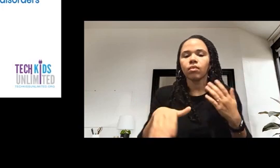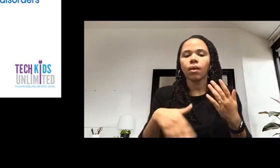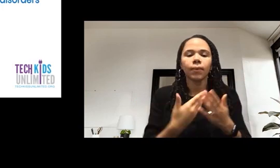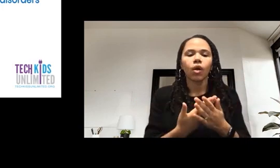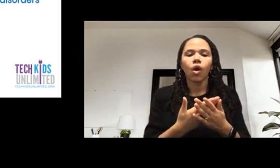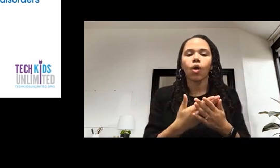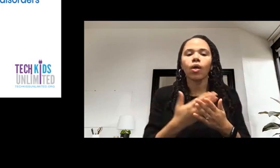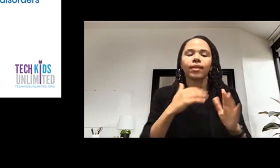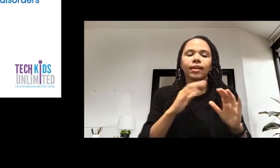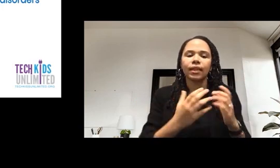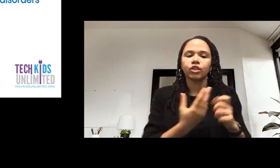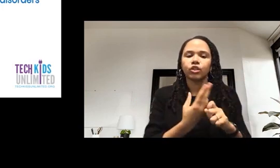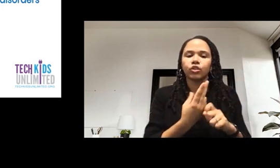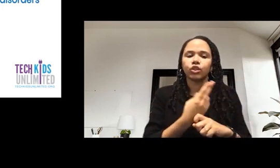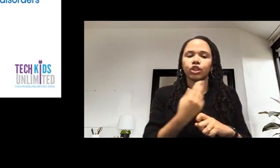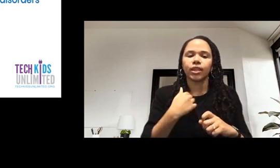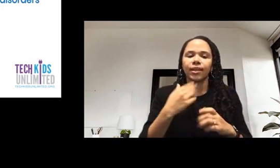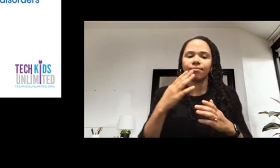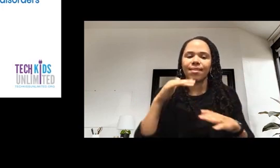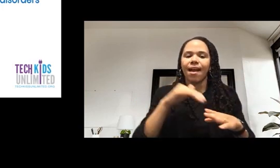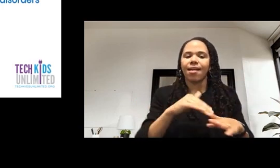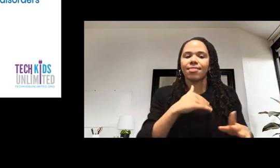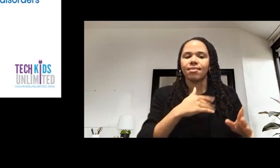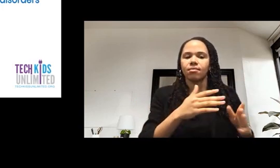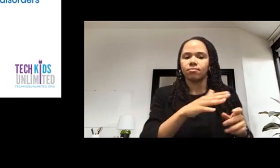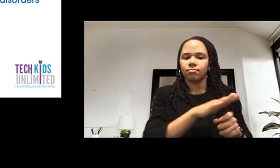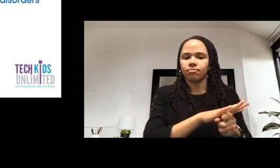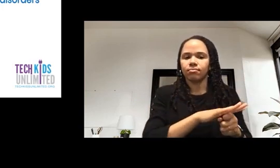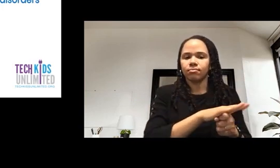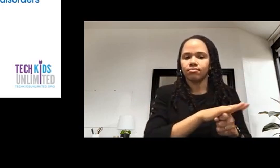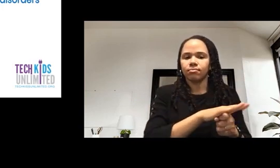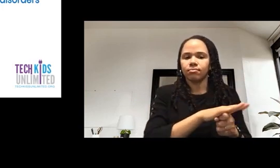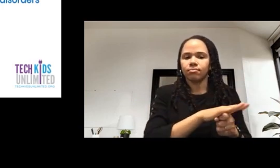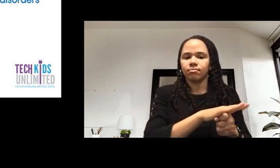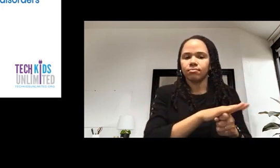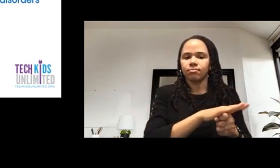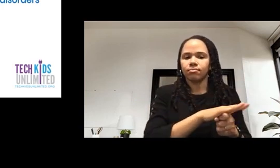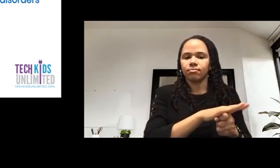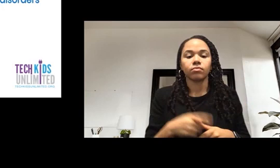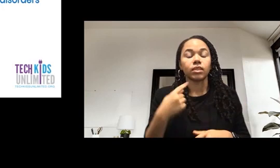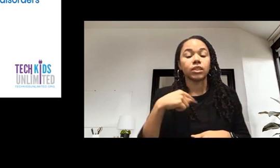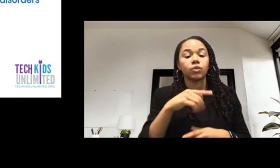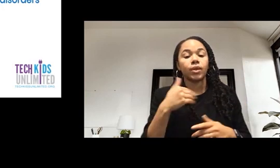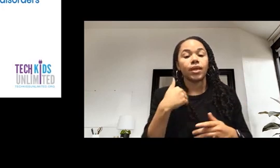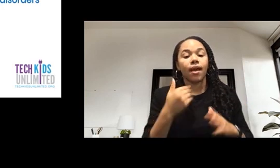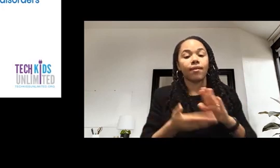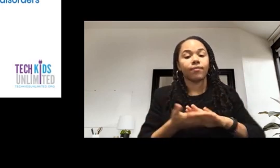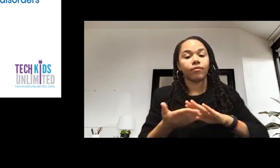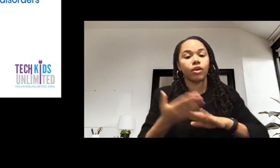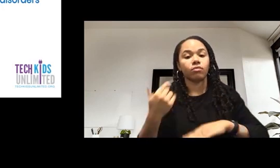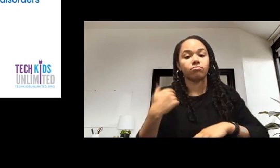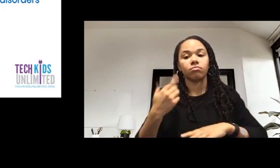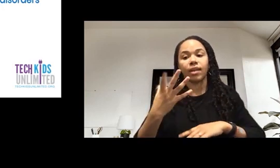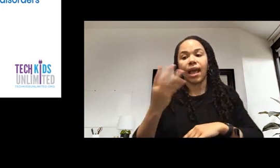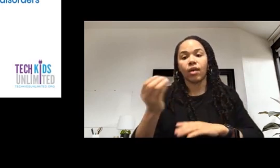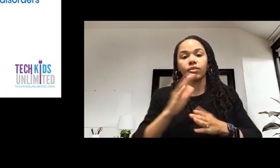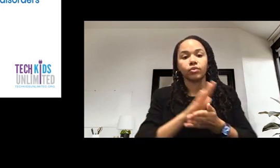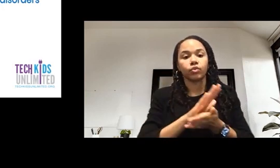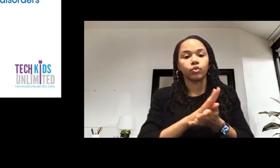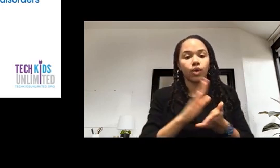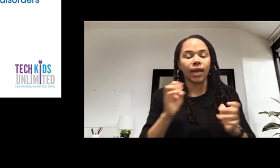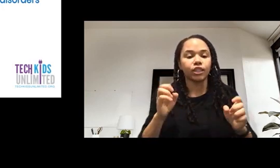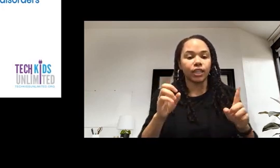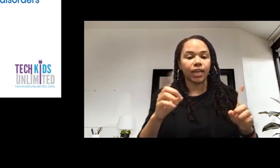partner. And because we run an out-of-school education program, we often have limited info about who's in the